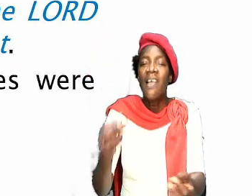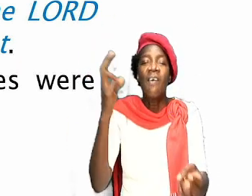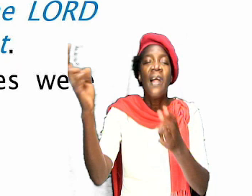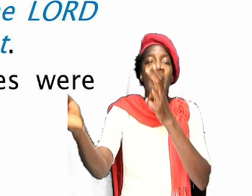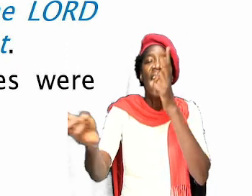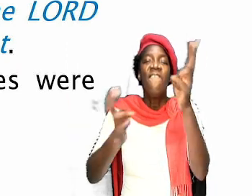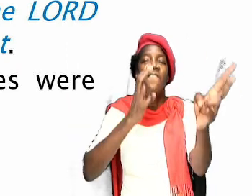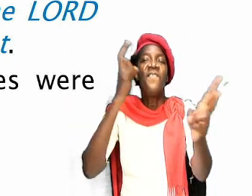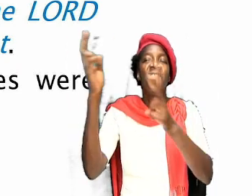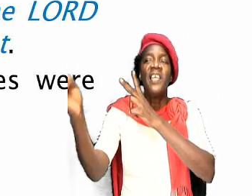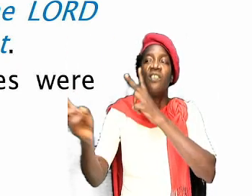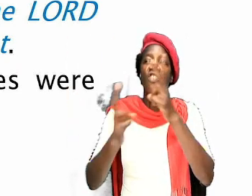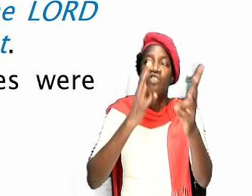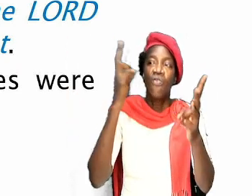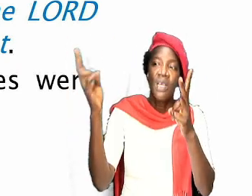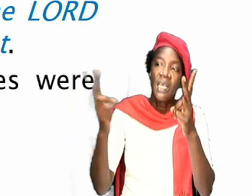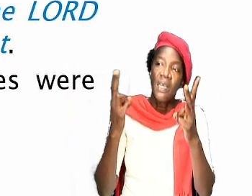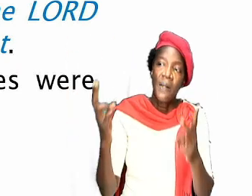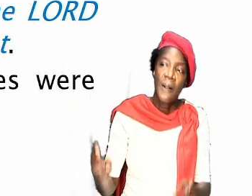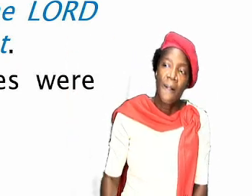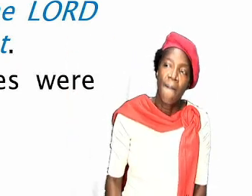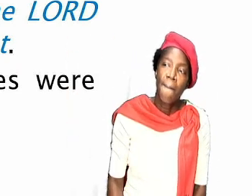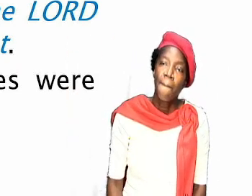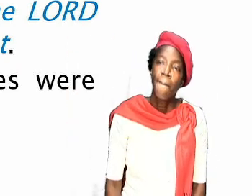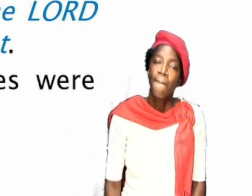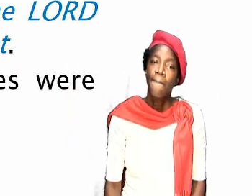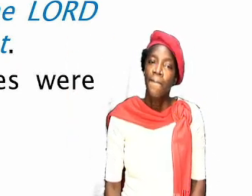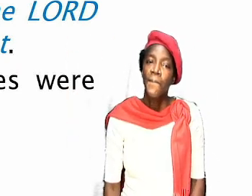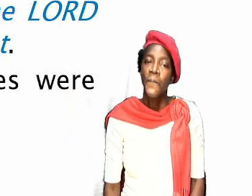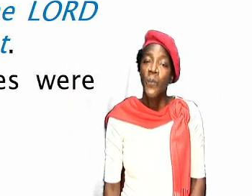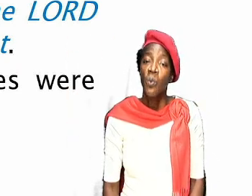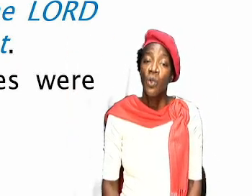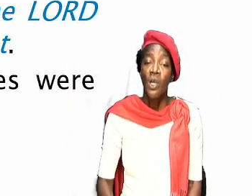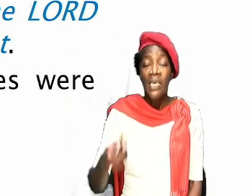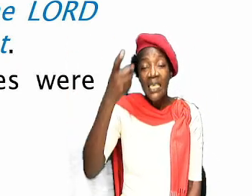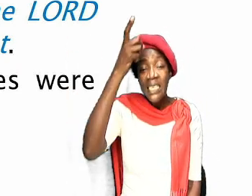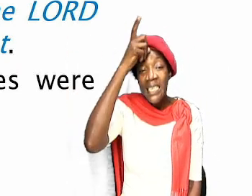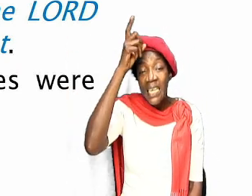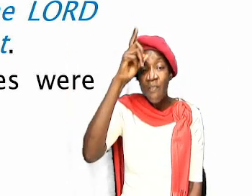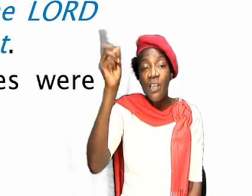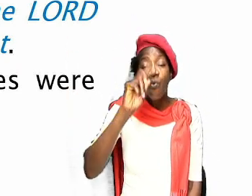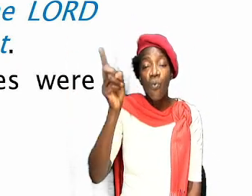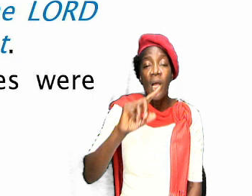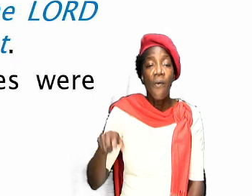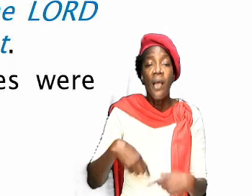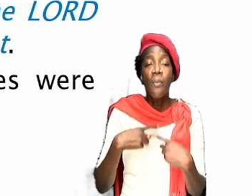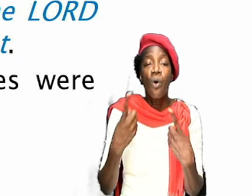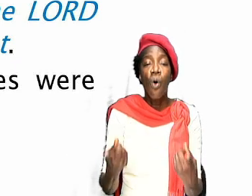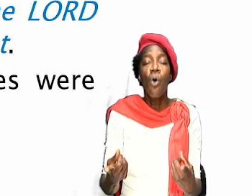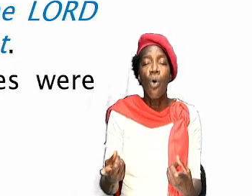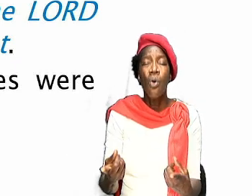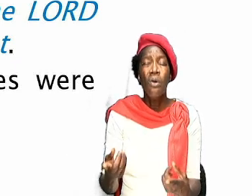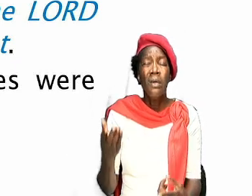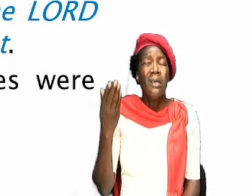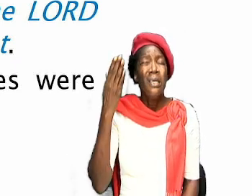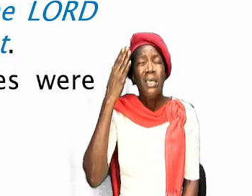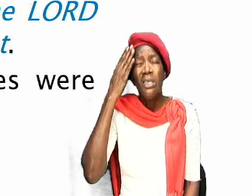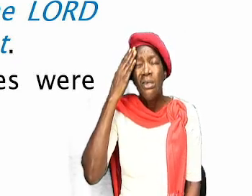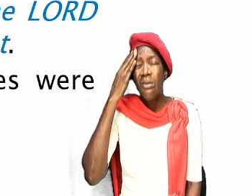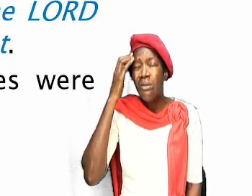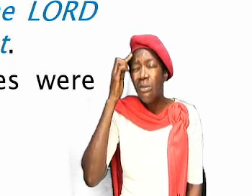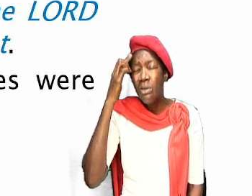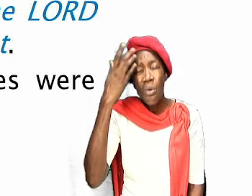this Bible is saying, you know, that the Lord gave victory to David wherever he went. Let us not think that we can